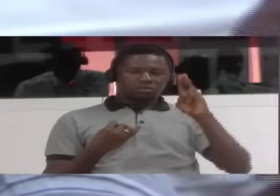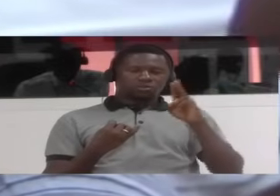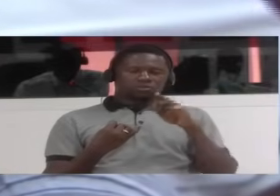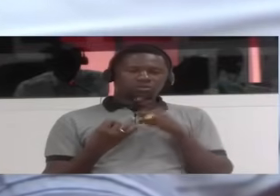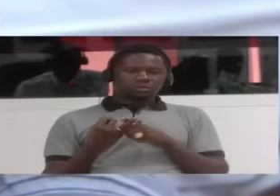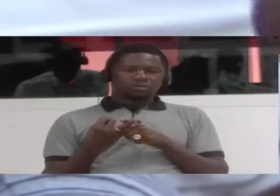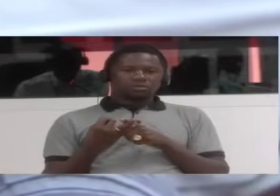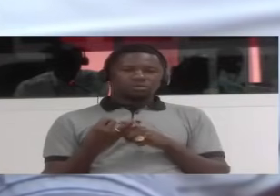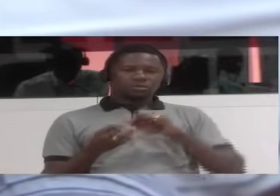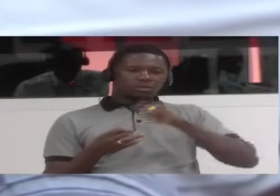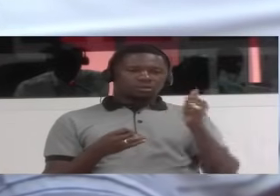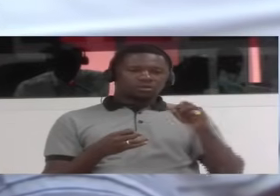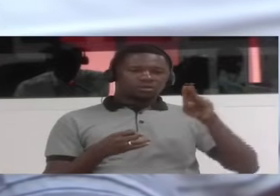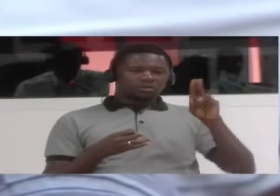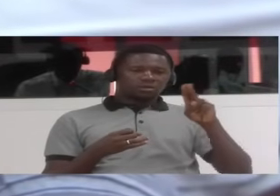And Nua Baji.